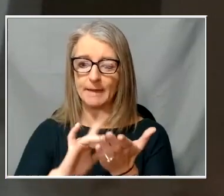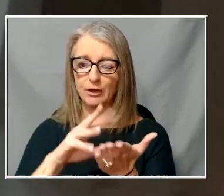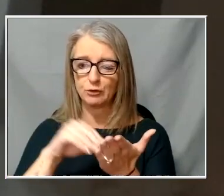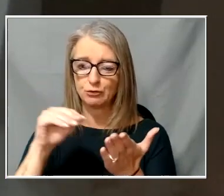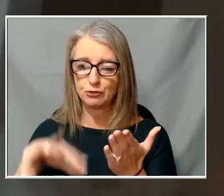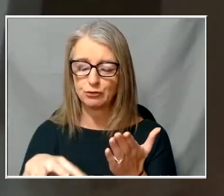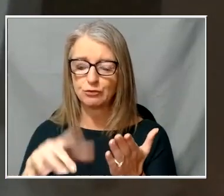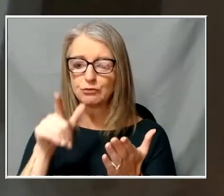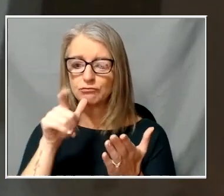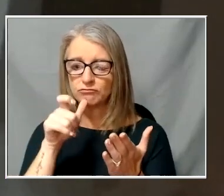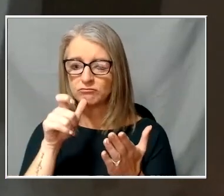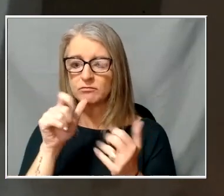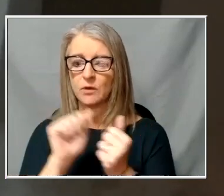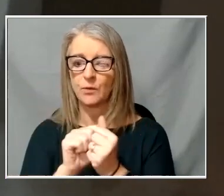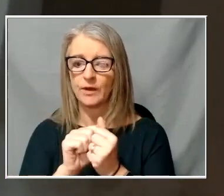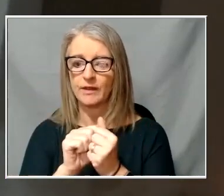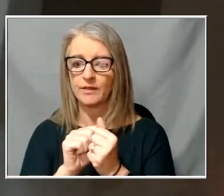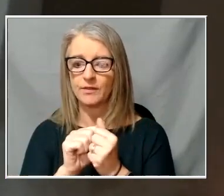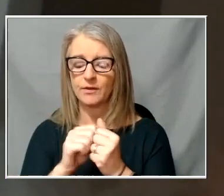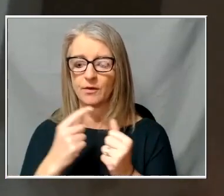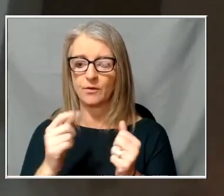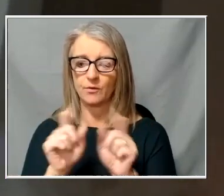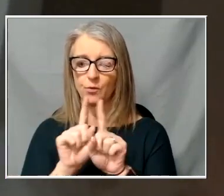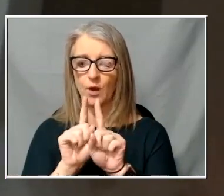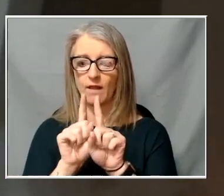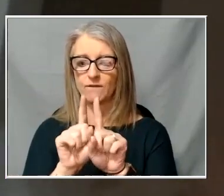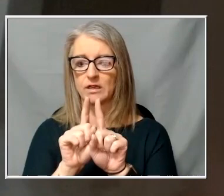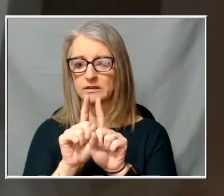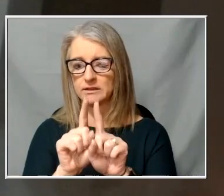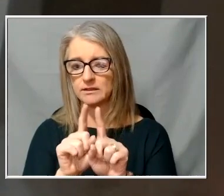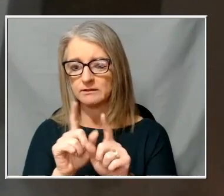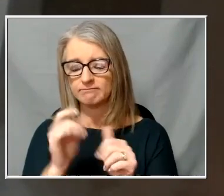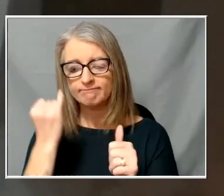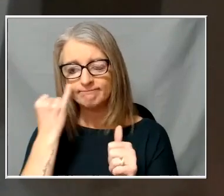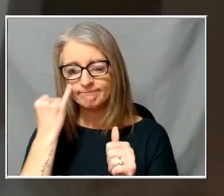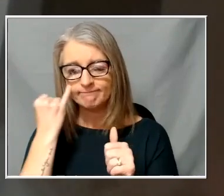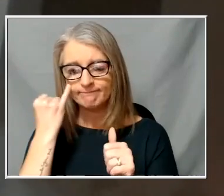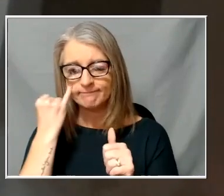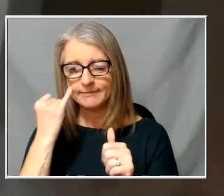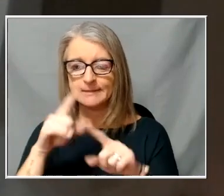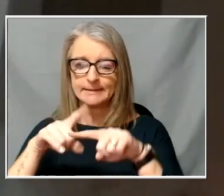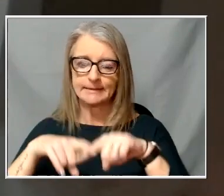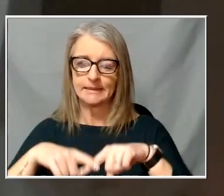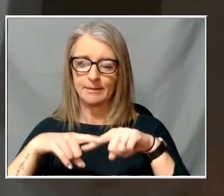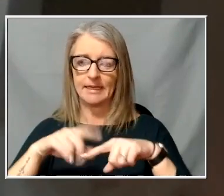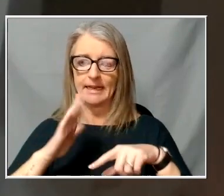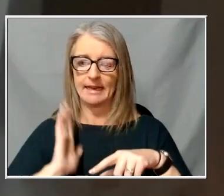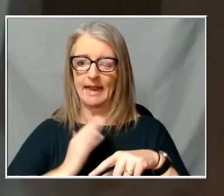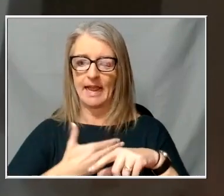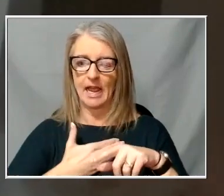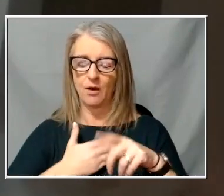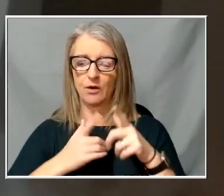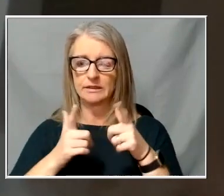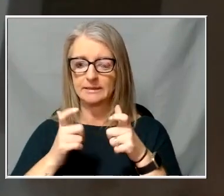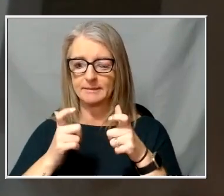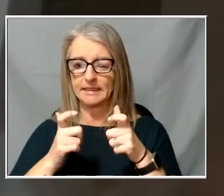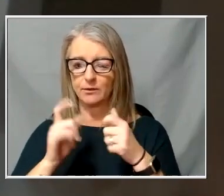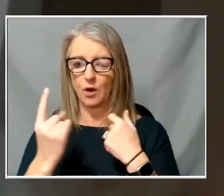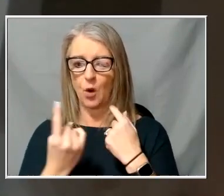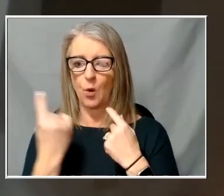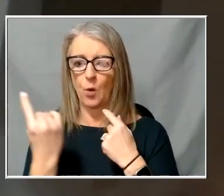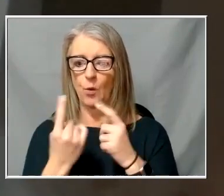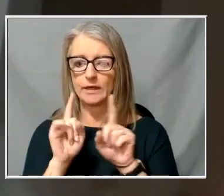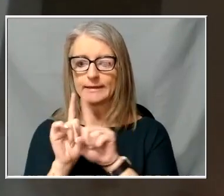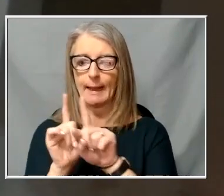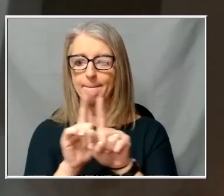students, that they're with one of us if, depending on our speed. So we're always accompanied